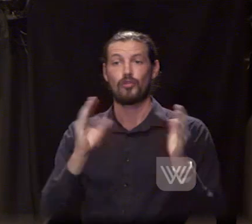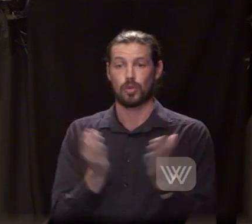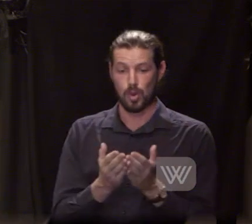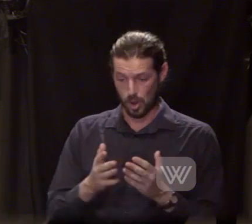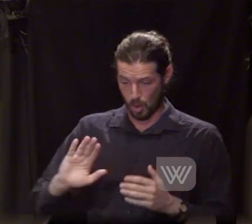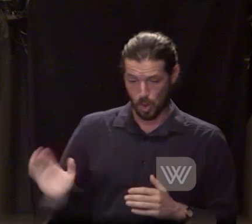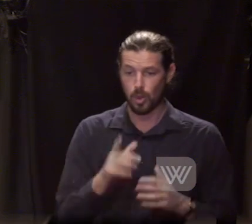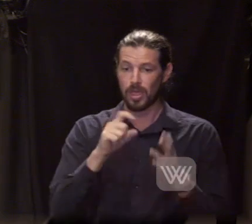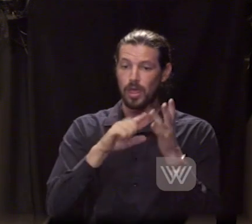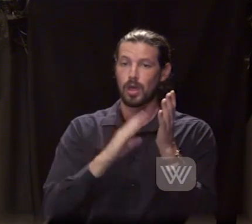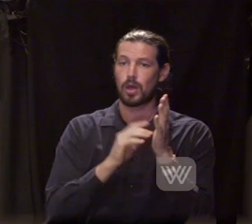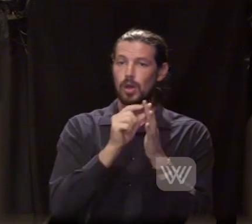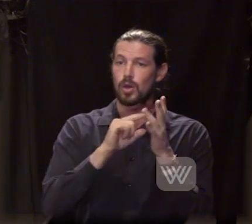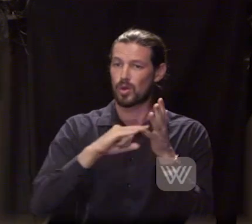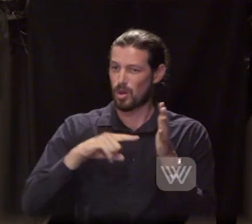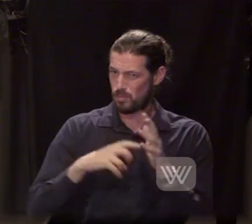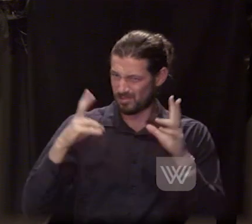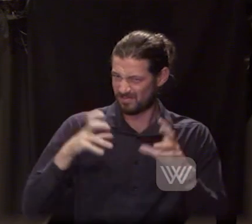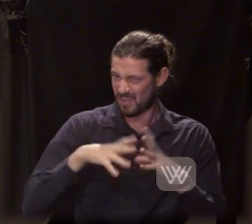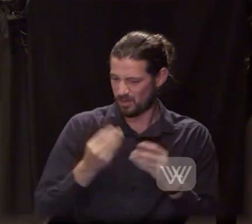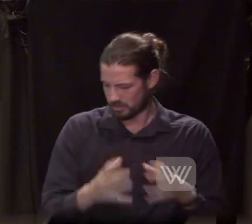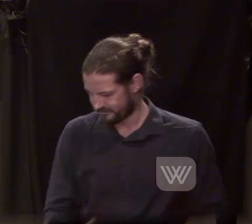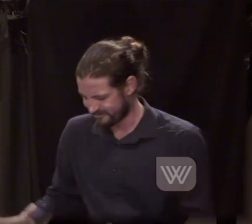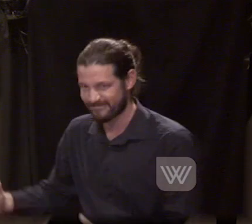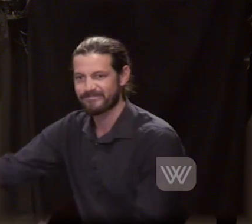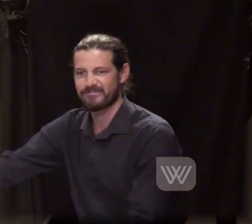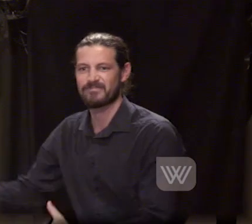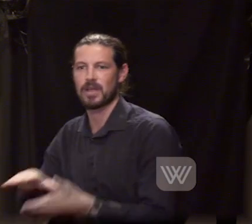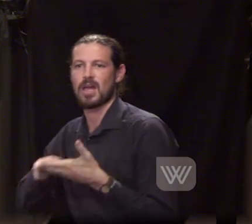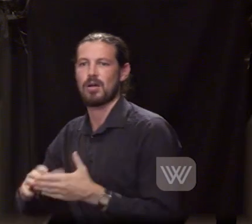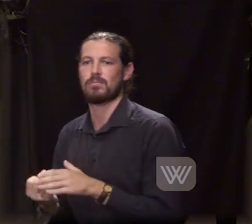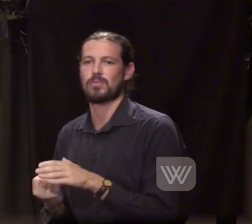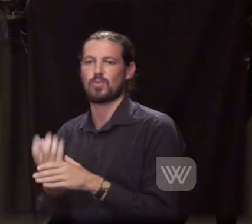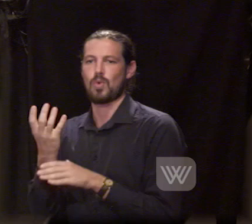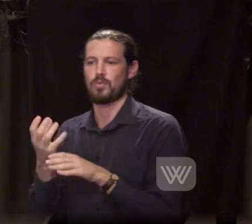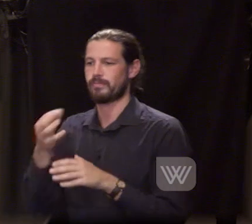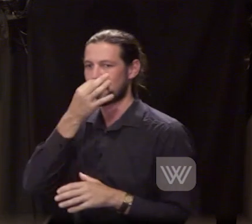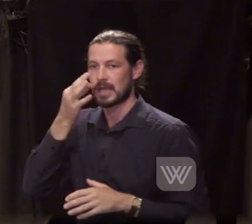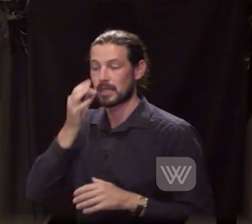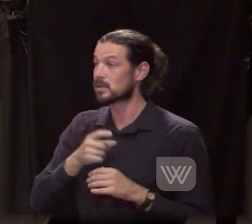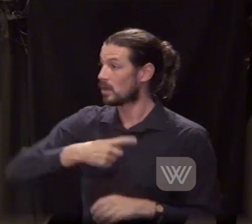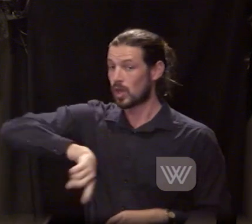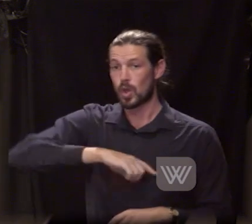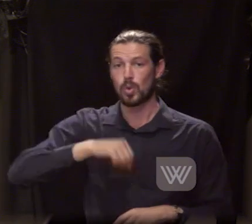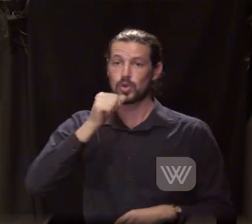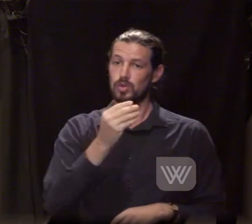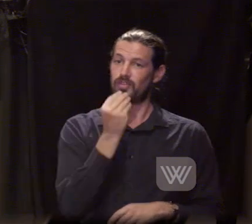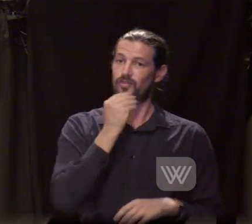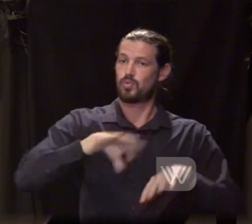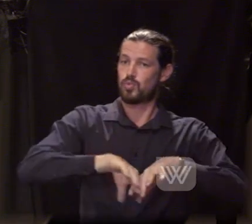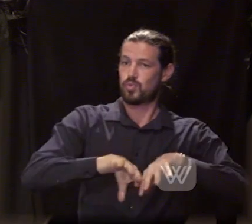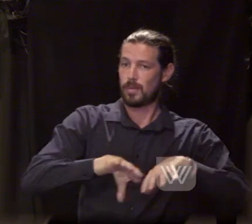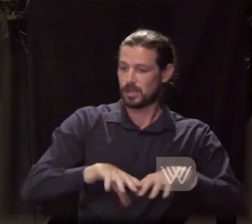plants, and that would be the most efficient use of all of that compost. We were able to use all of our food scraps to make fertilizer for